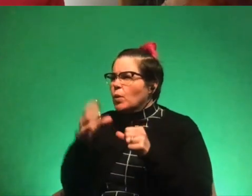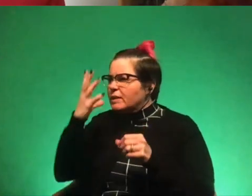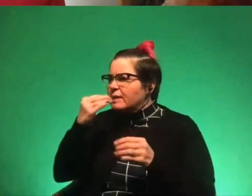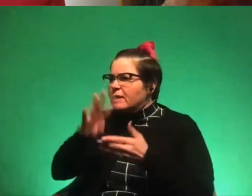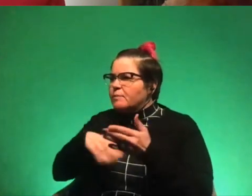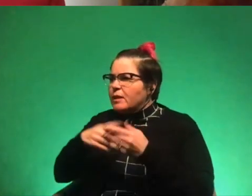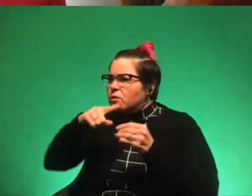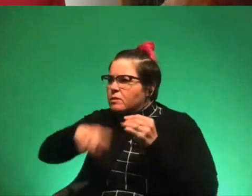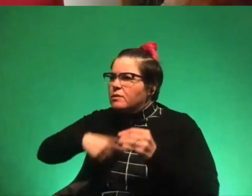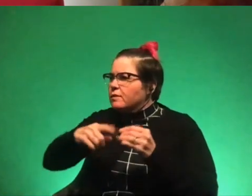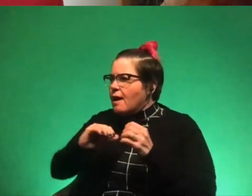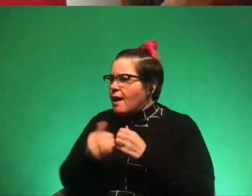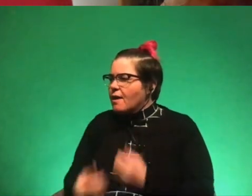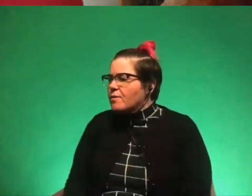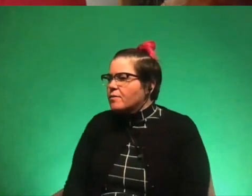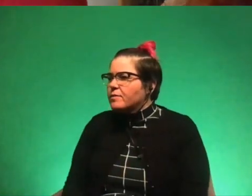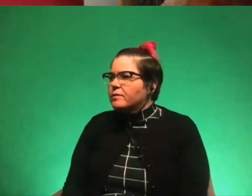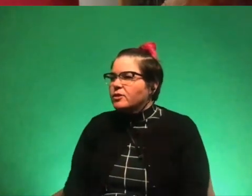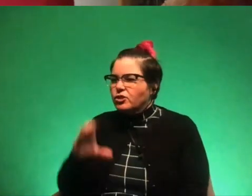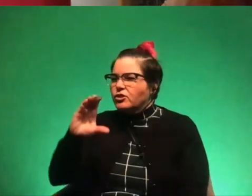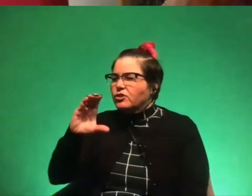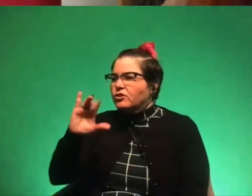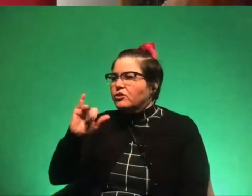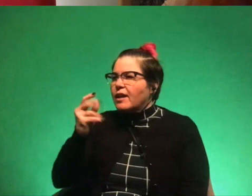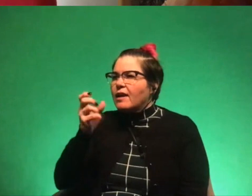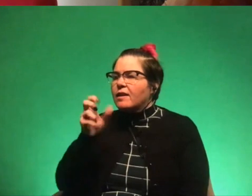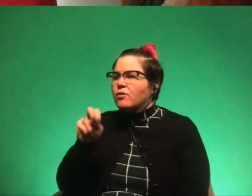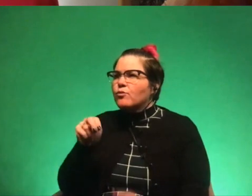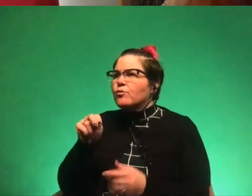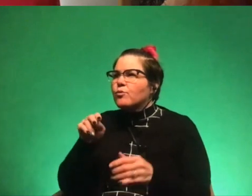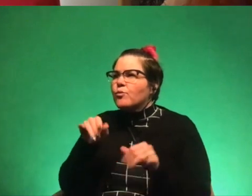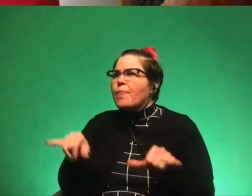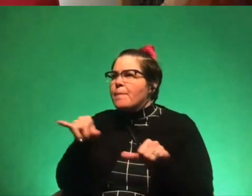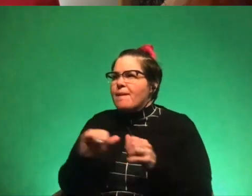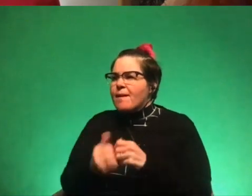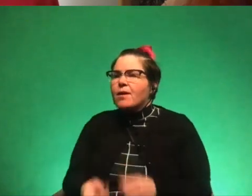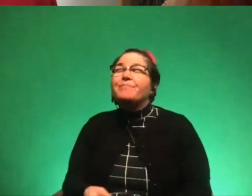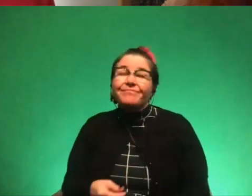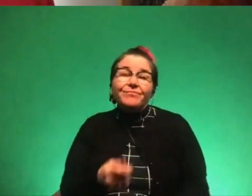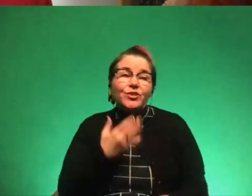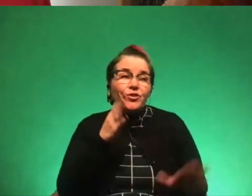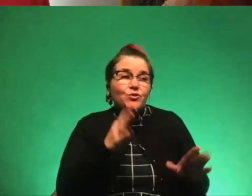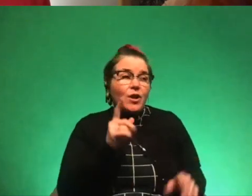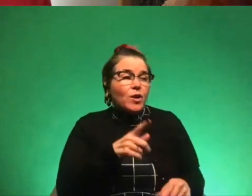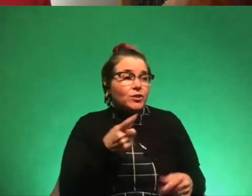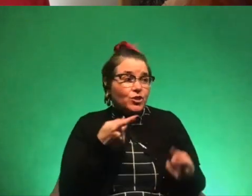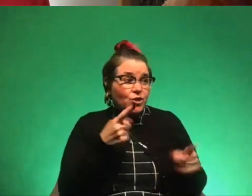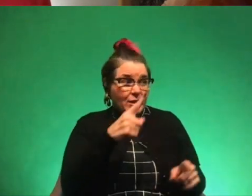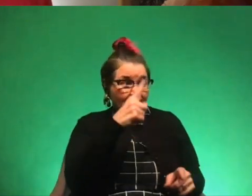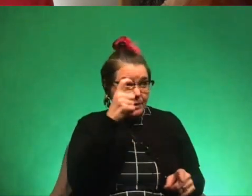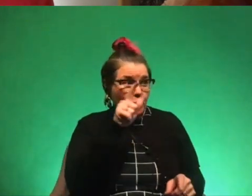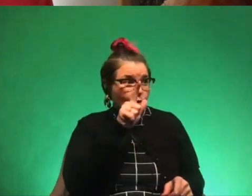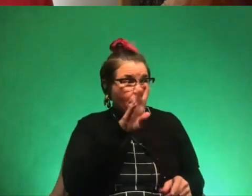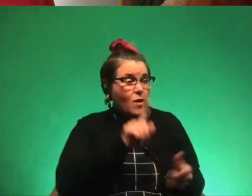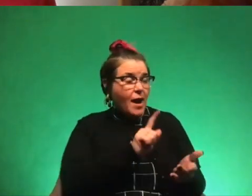Antarctica? Yeah, that's a great question. Yeah, especially over summer, you know, it is near 24-hour